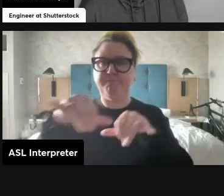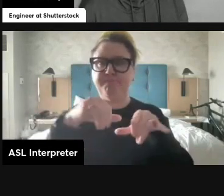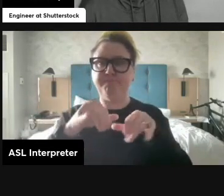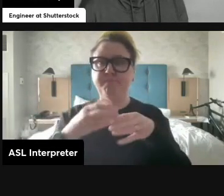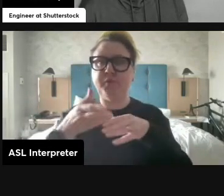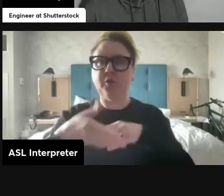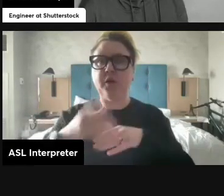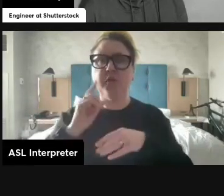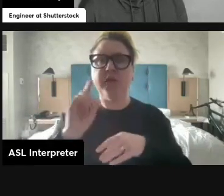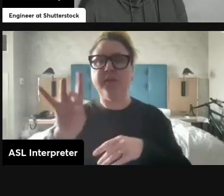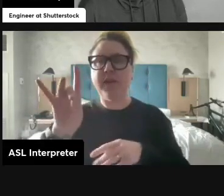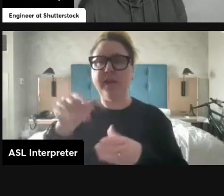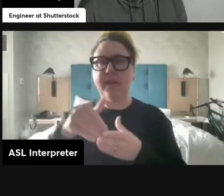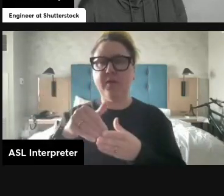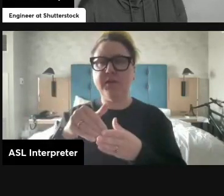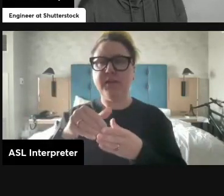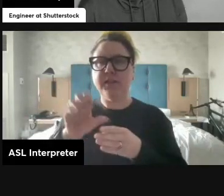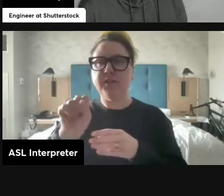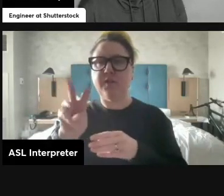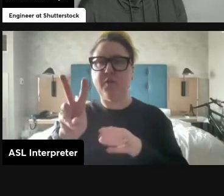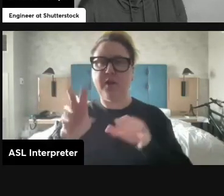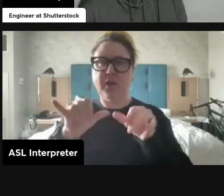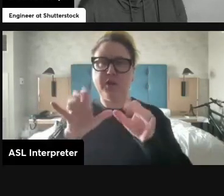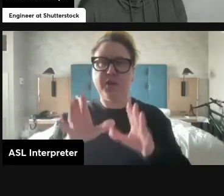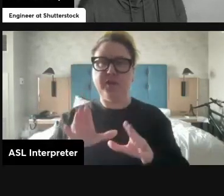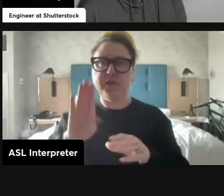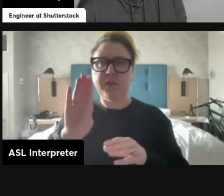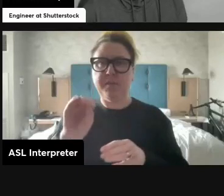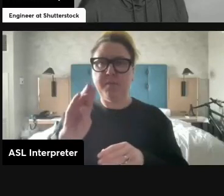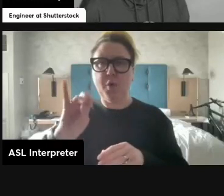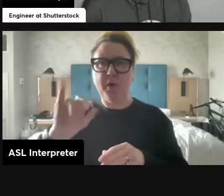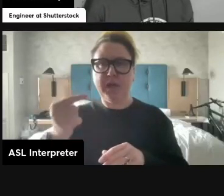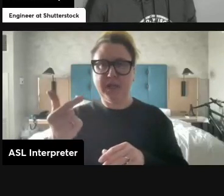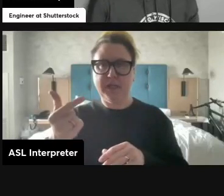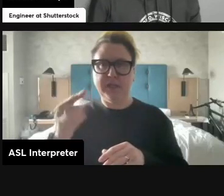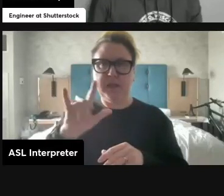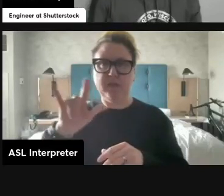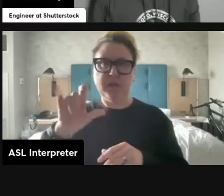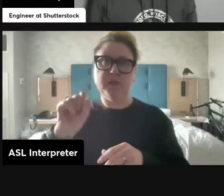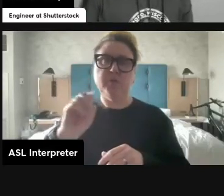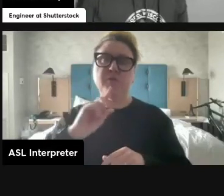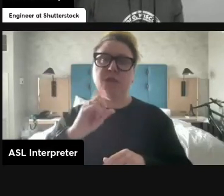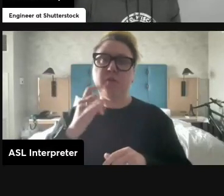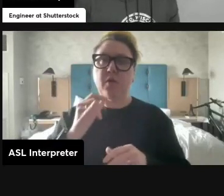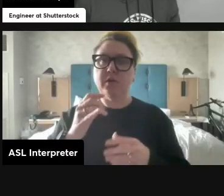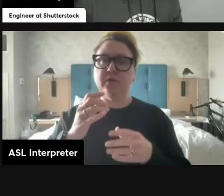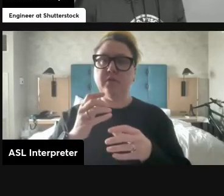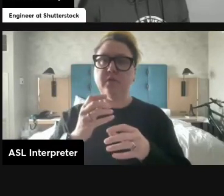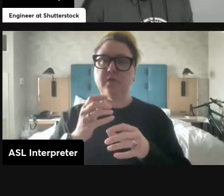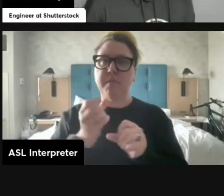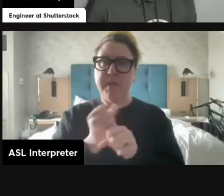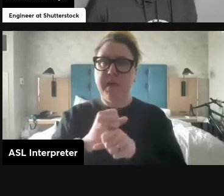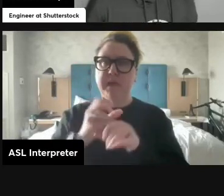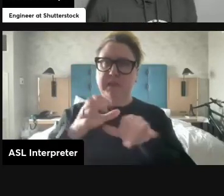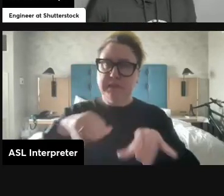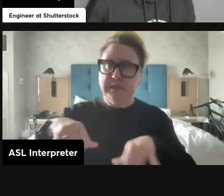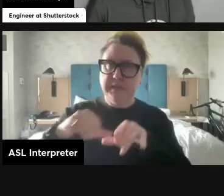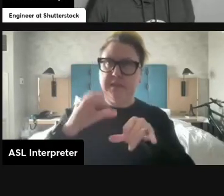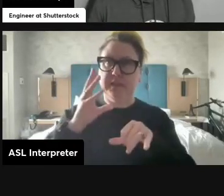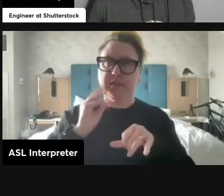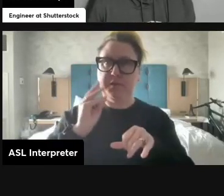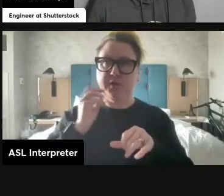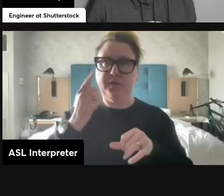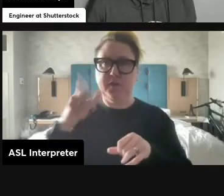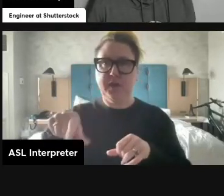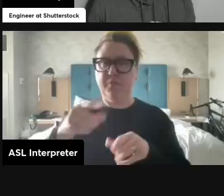about 8,000 software engineers at Boeing. And so we really want to make a consistent experience for them, regardless of who their